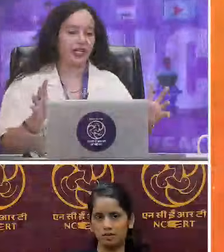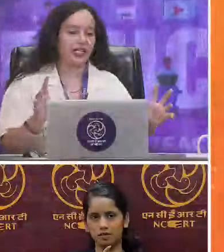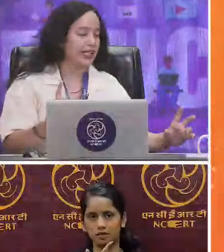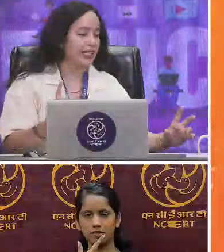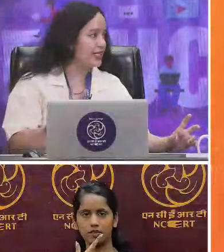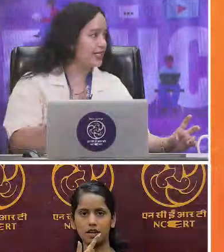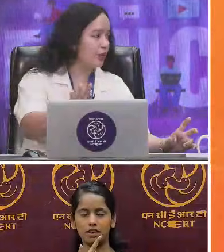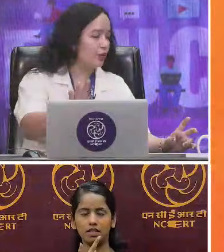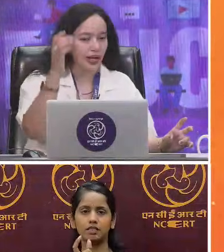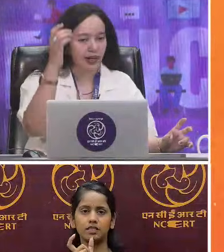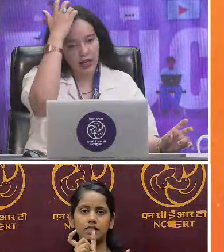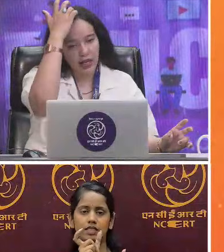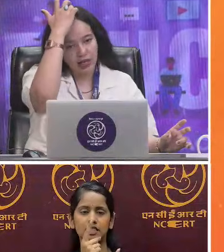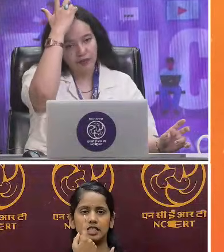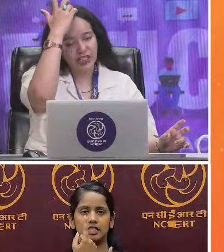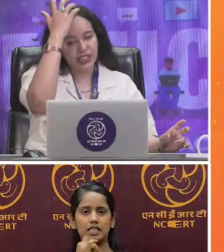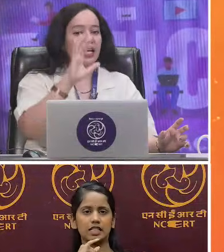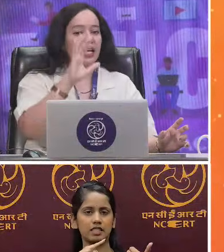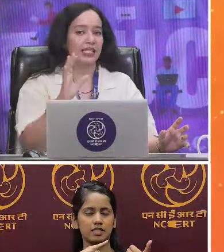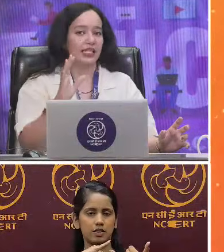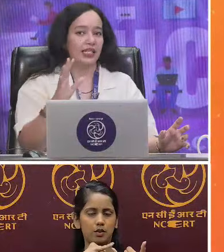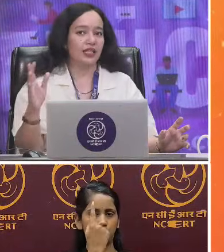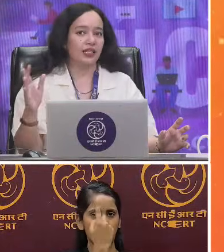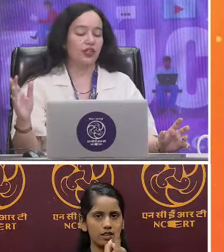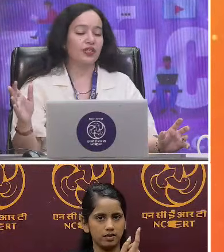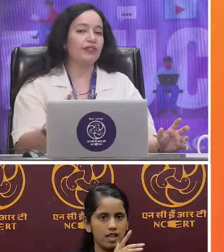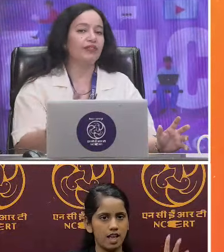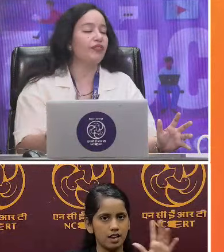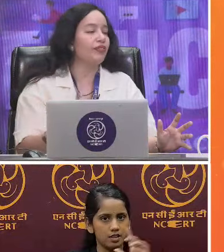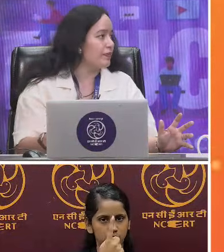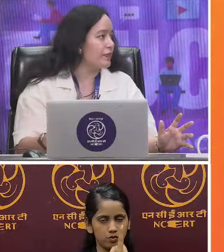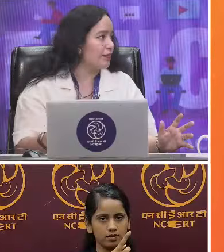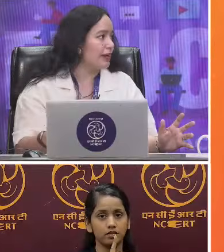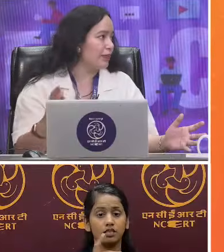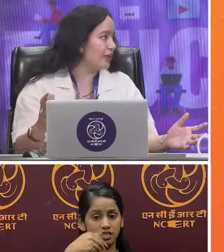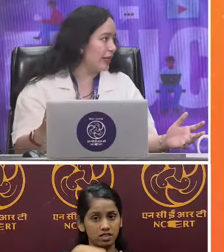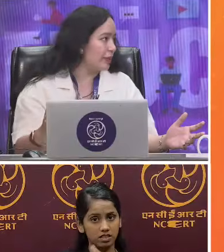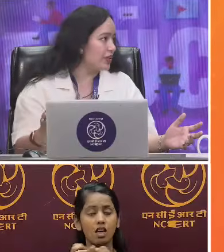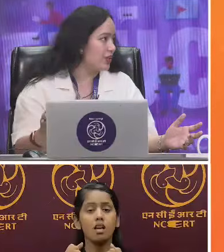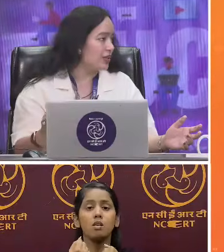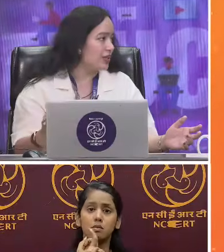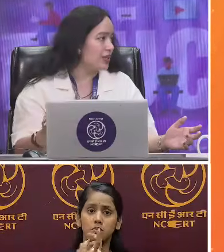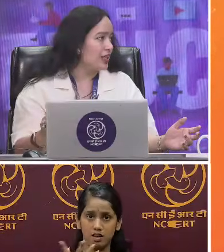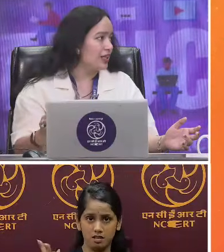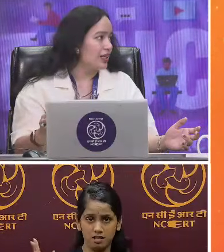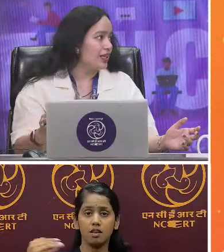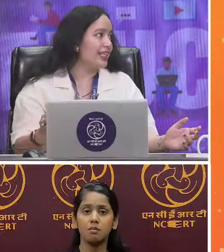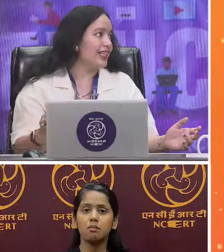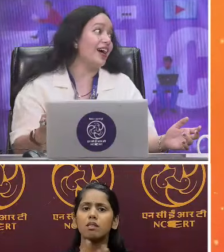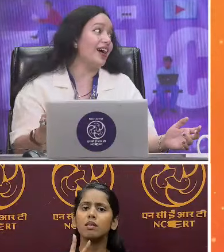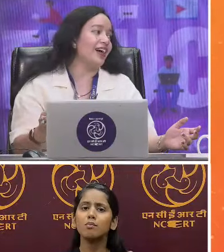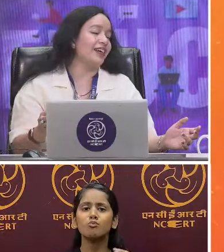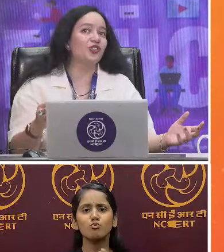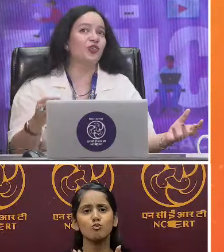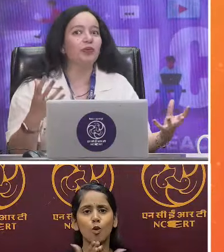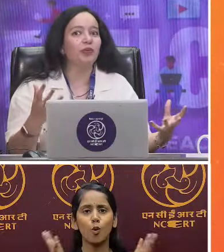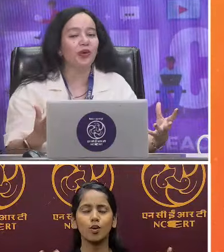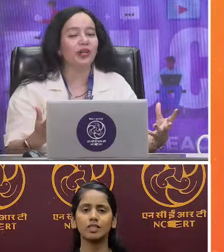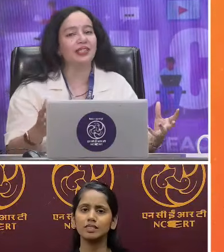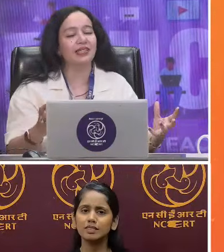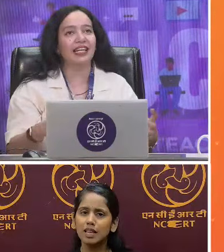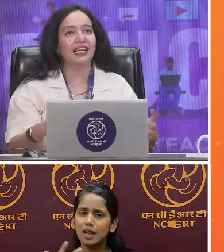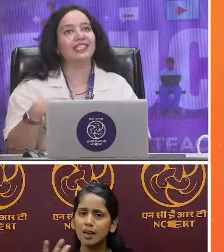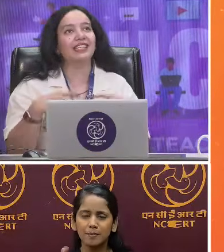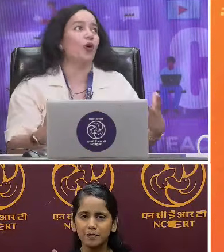it a scene. This is scene 1, which has, you know, several frames, multiple frames. It looks like a comic book. Yeah,